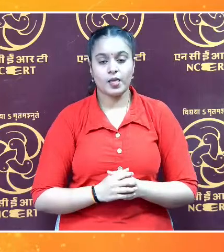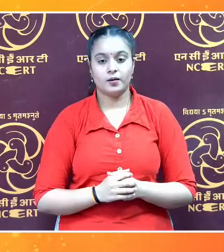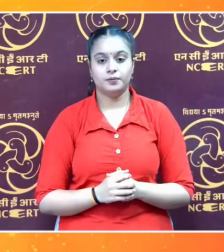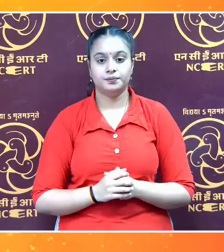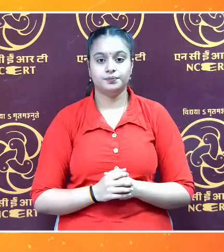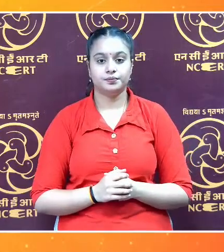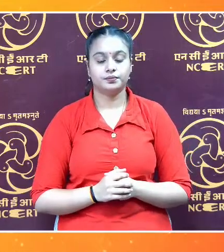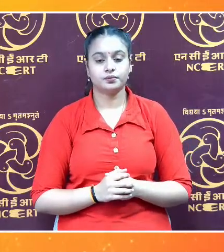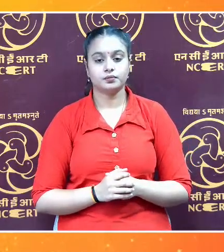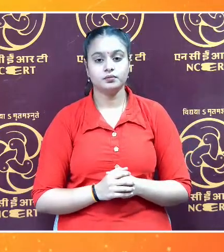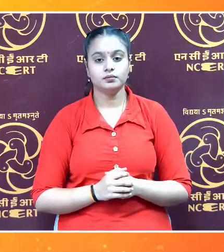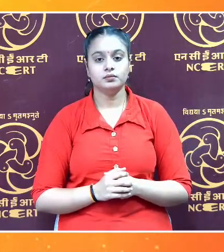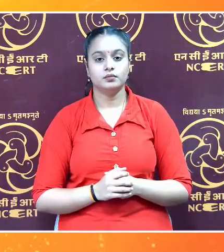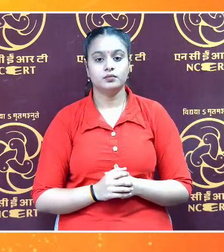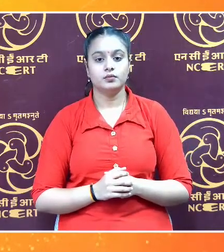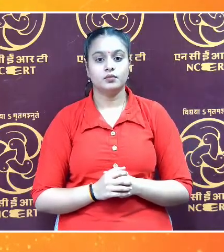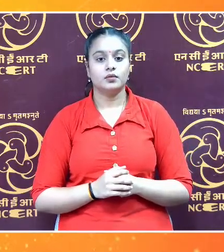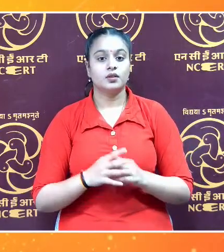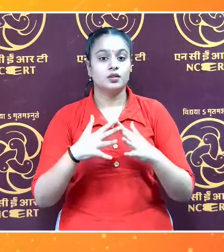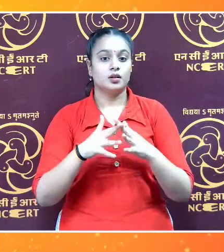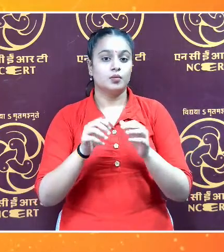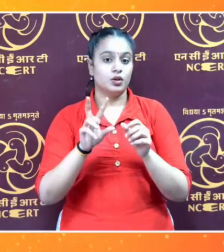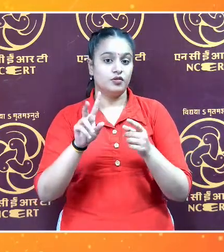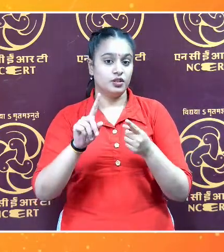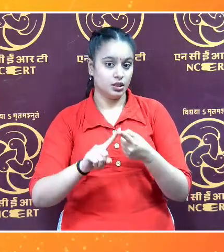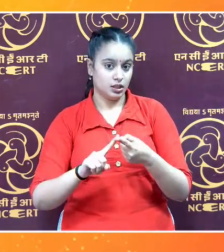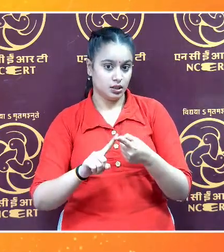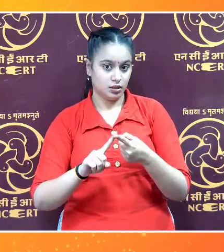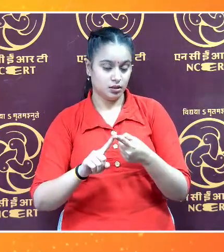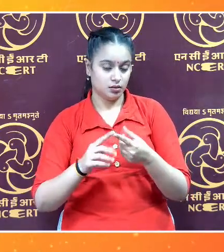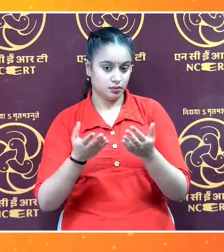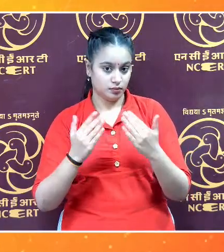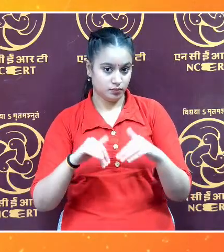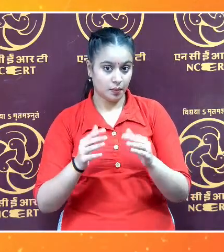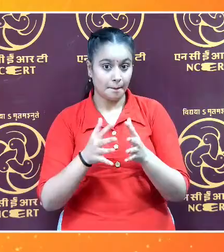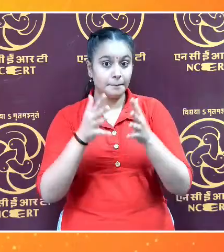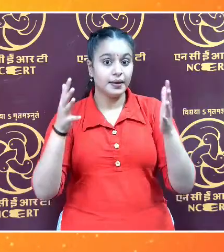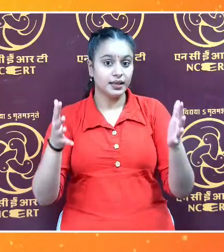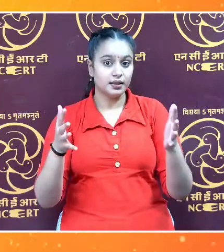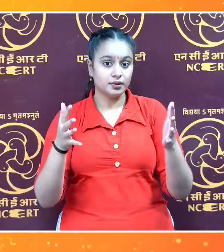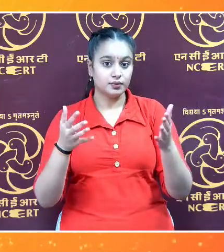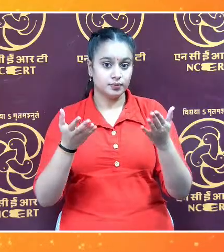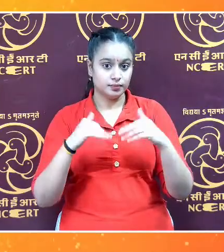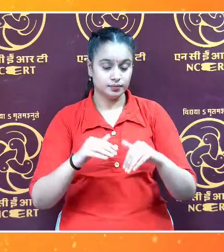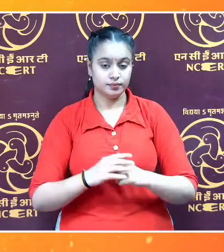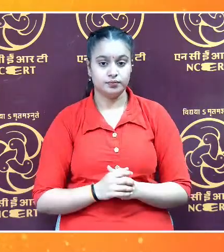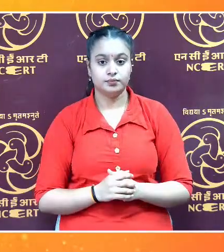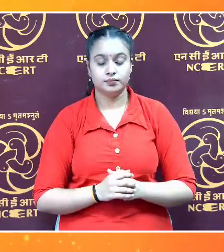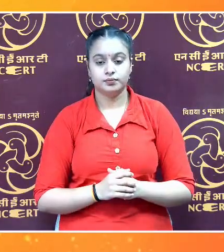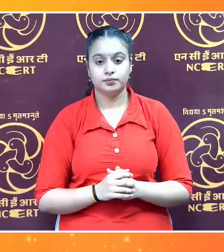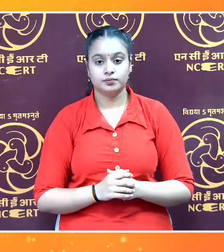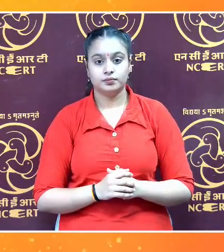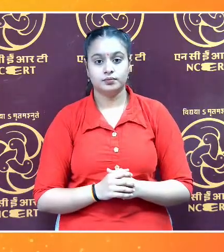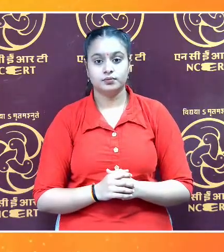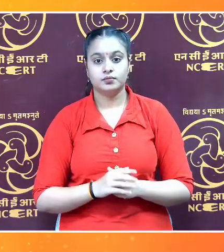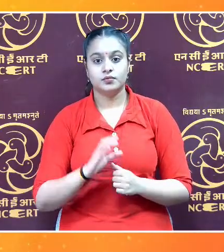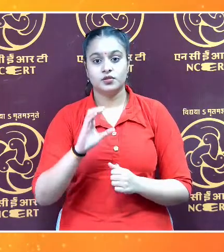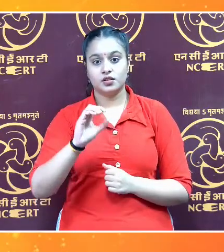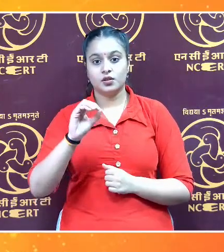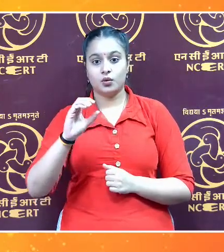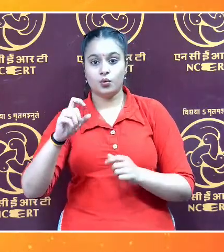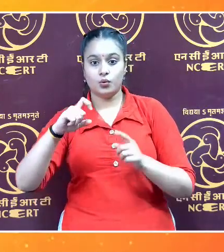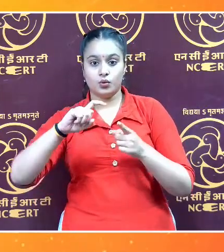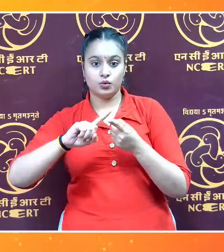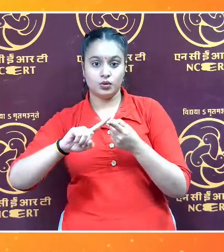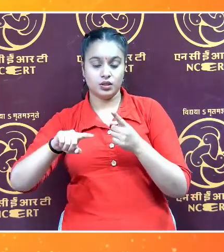started. Started, right? yeah. Wave. Again, only put D, waved. Bake. Baked, D. Cook. ED,